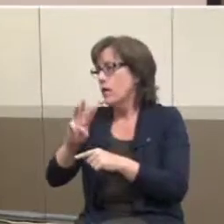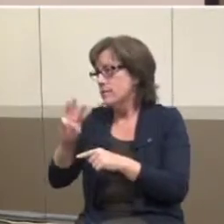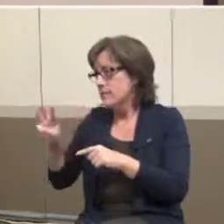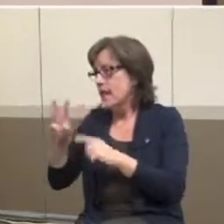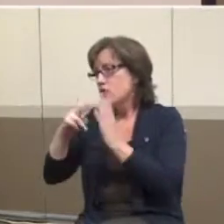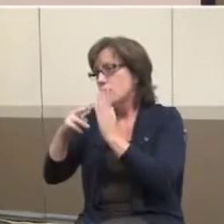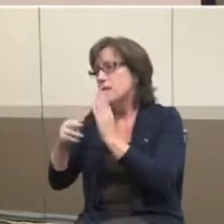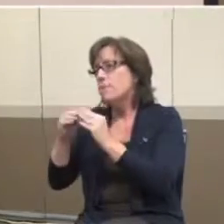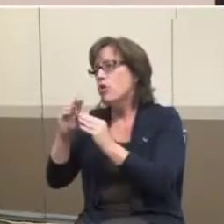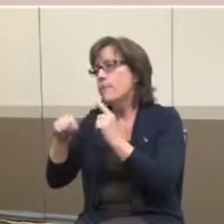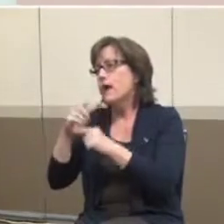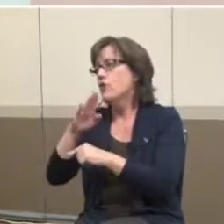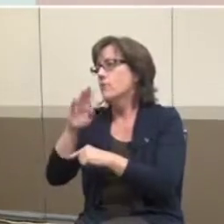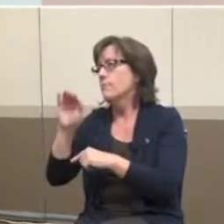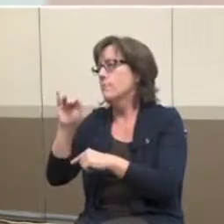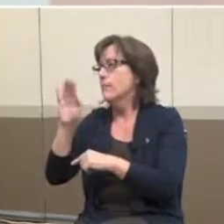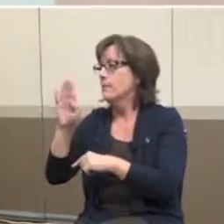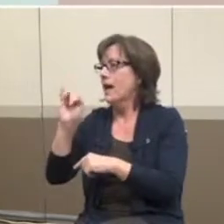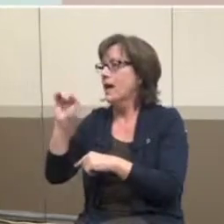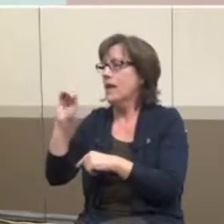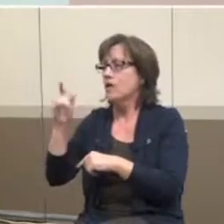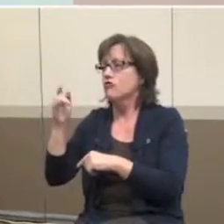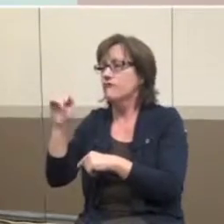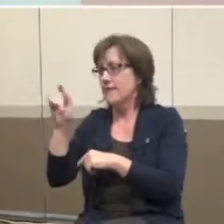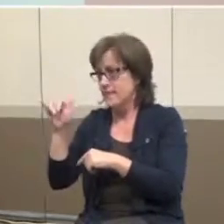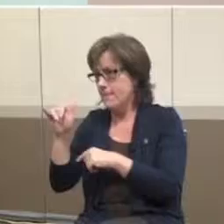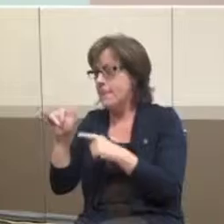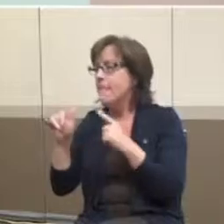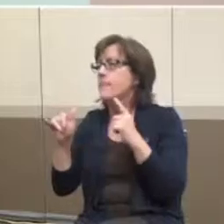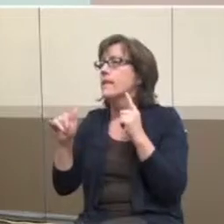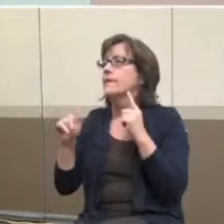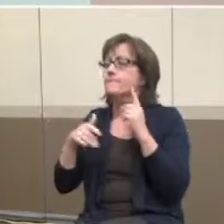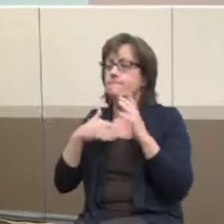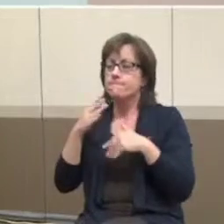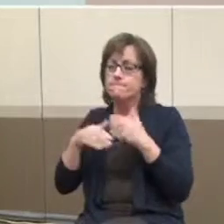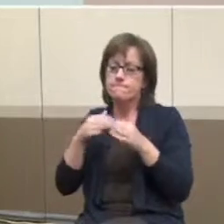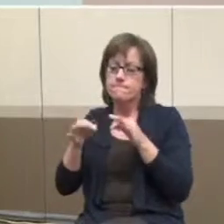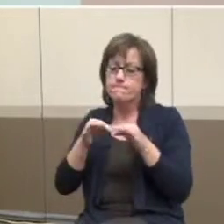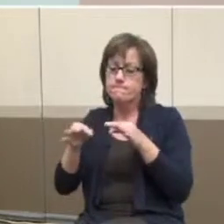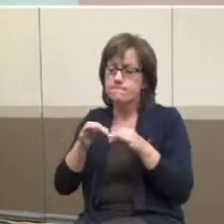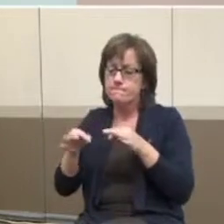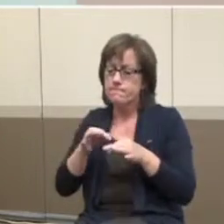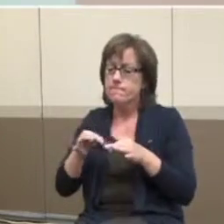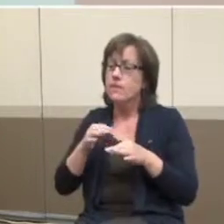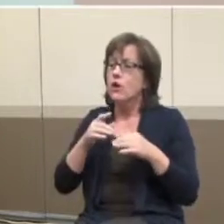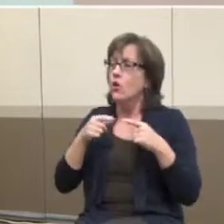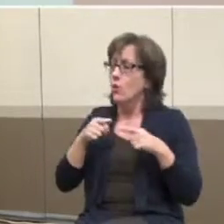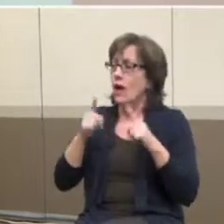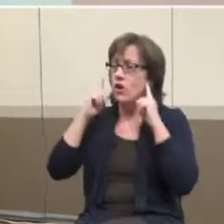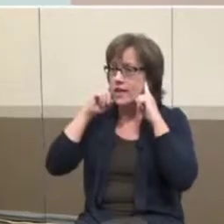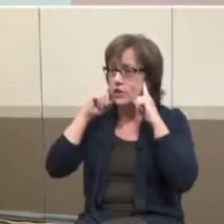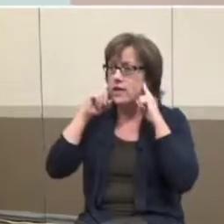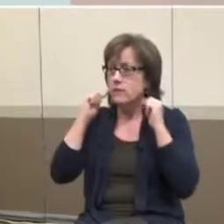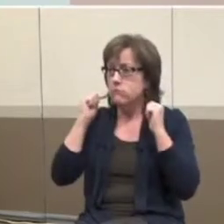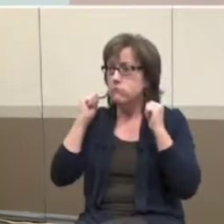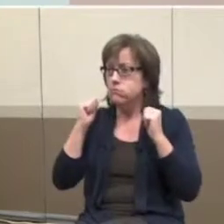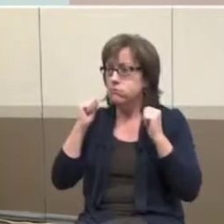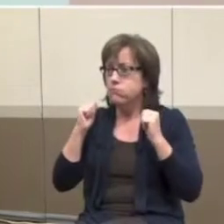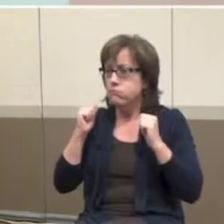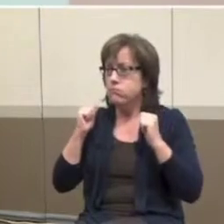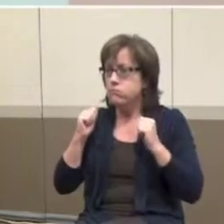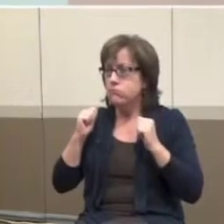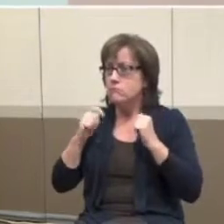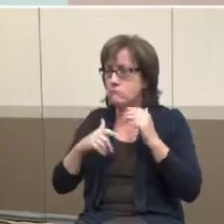about her biography, she talks about how when she was going through the process of losing her hearing, she